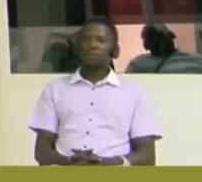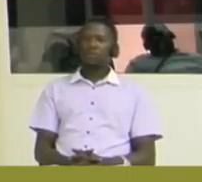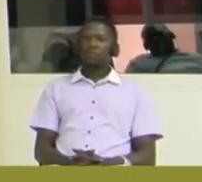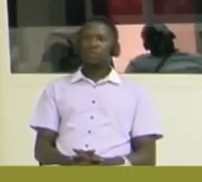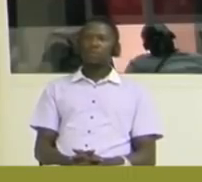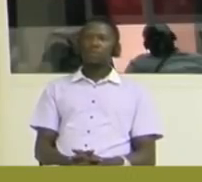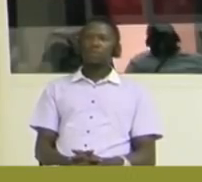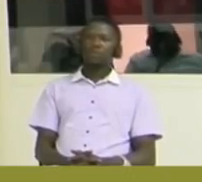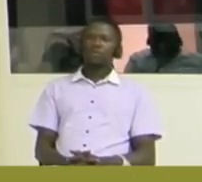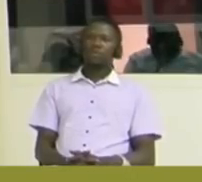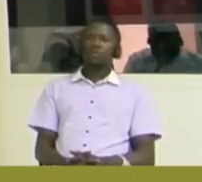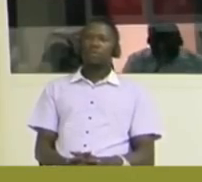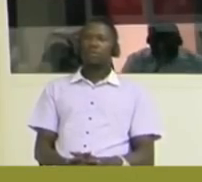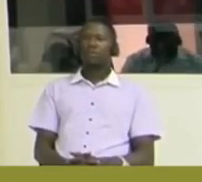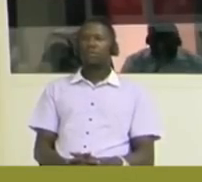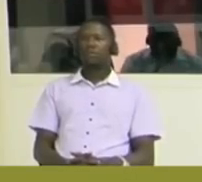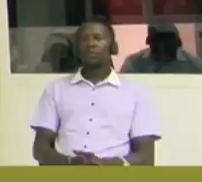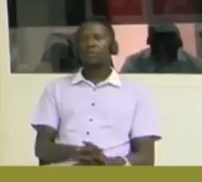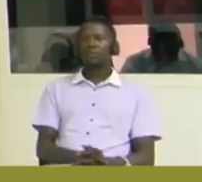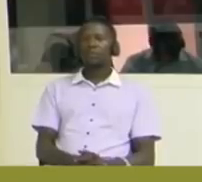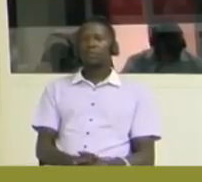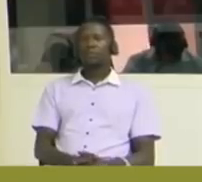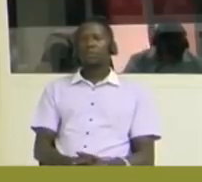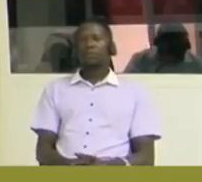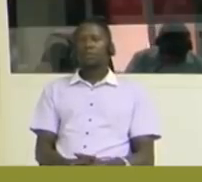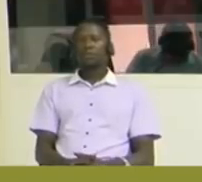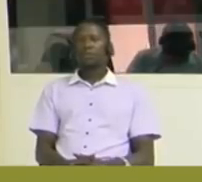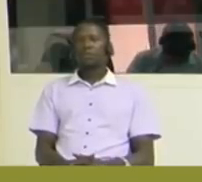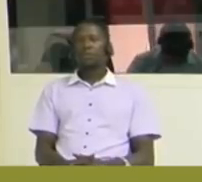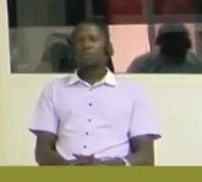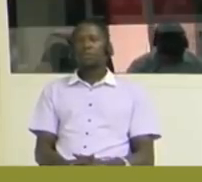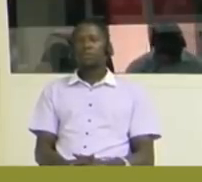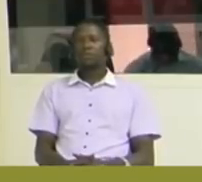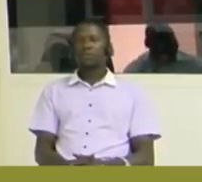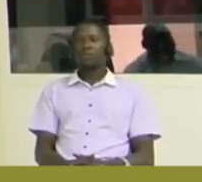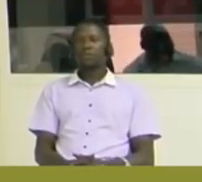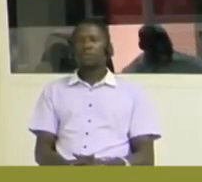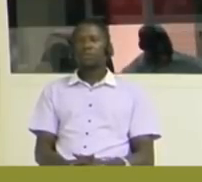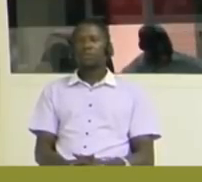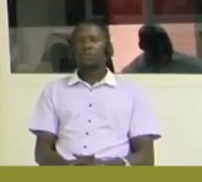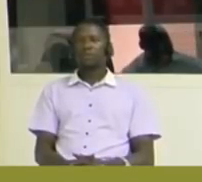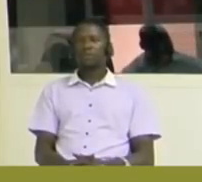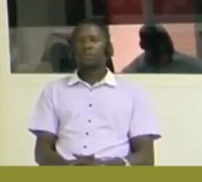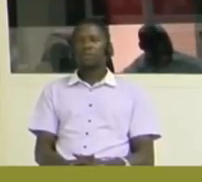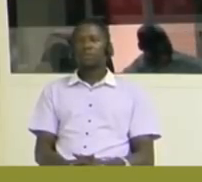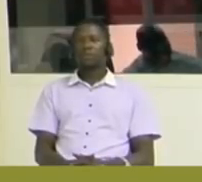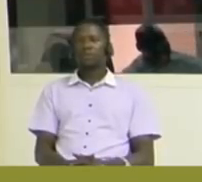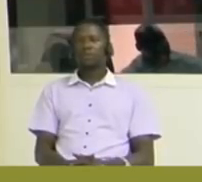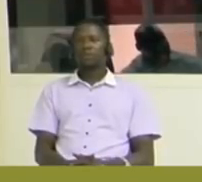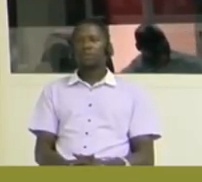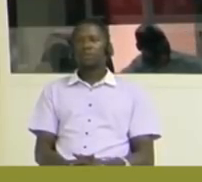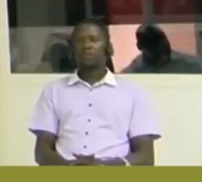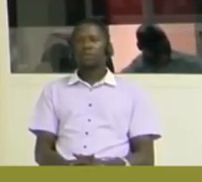the witness said he saw Mr. Edward Singhateh at the house of Mr. Yankuba Ture.